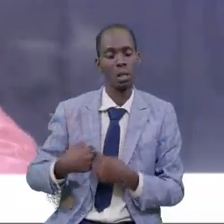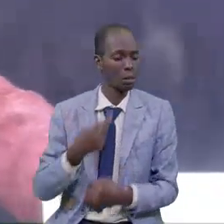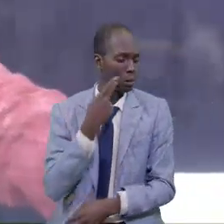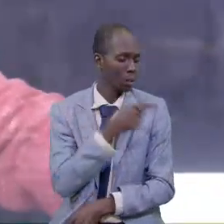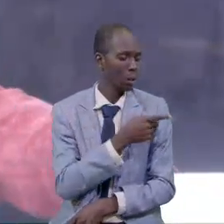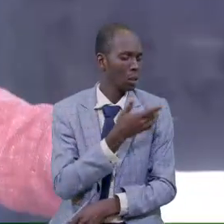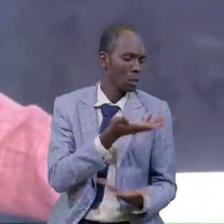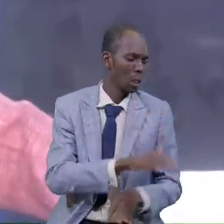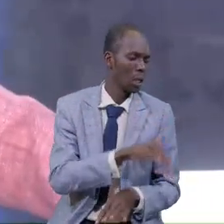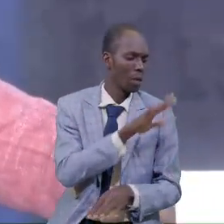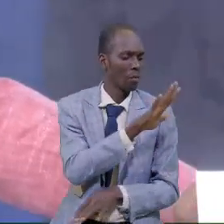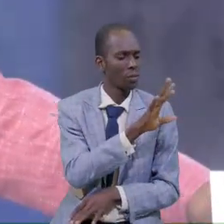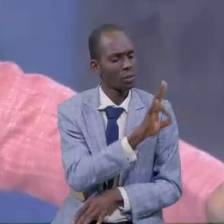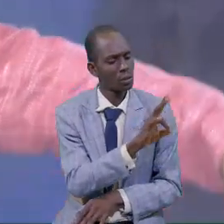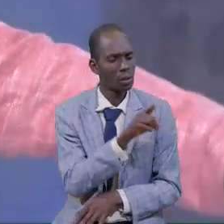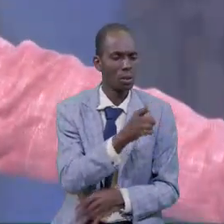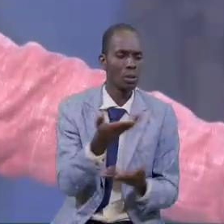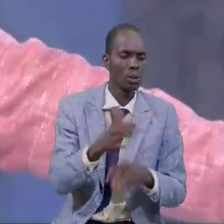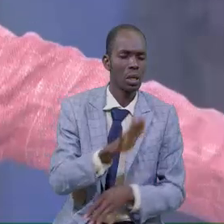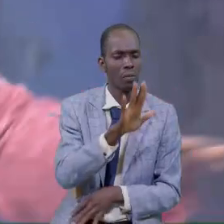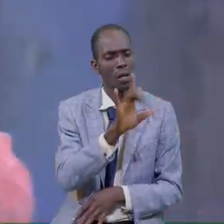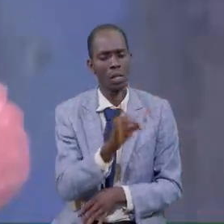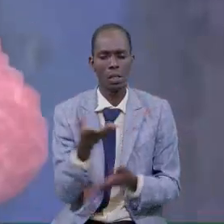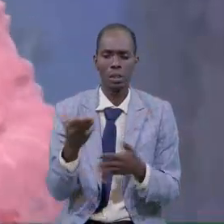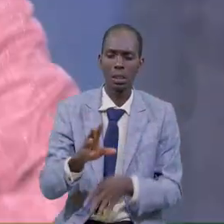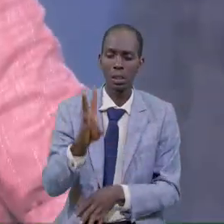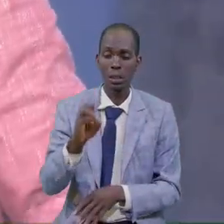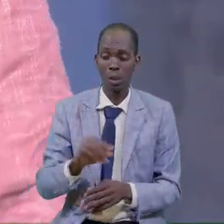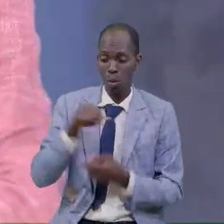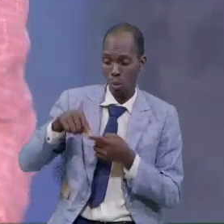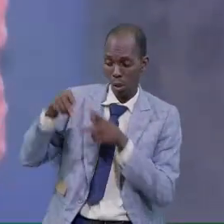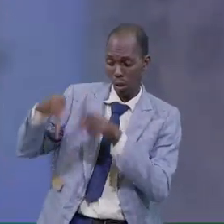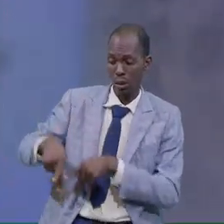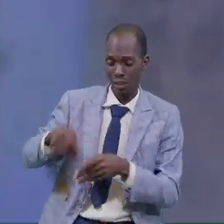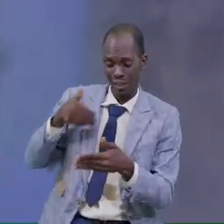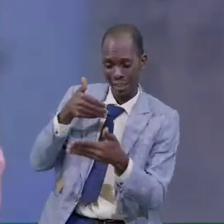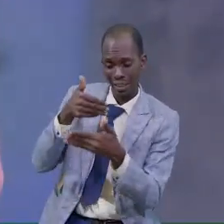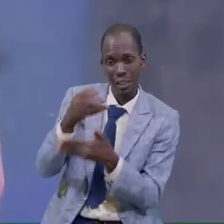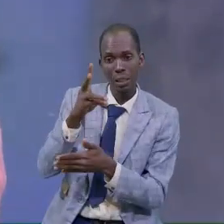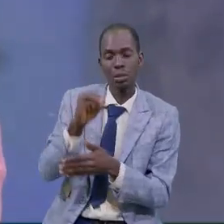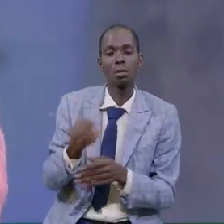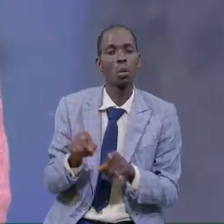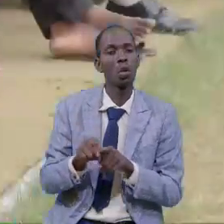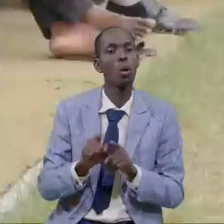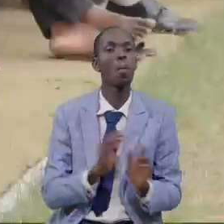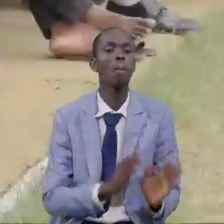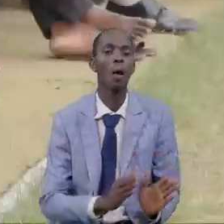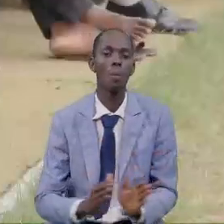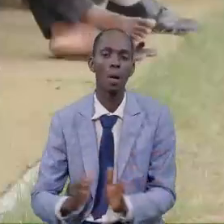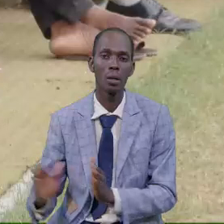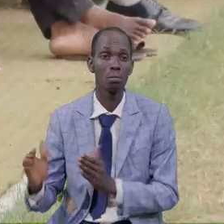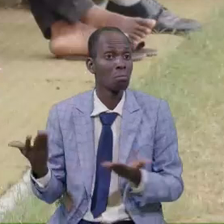60. And when they are getting near 60, they are already packing up. They are saying, is coming. That's how